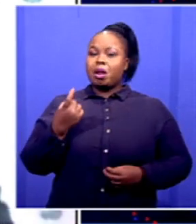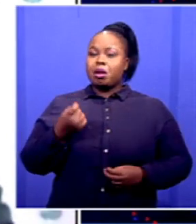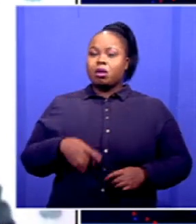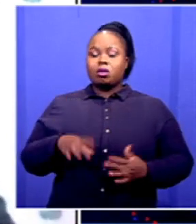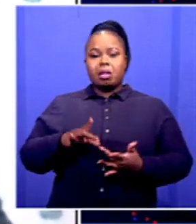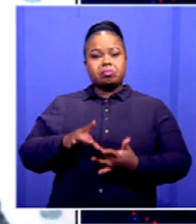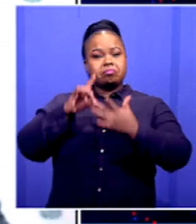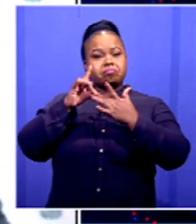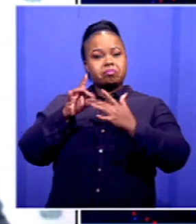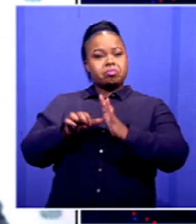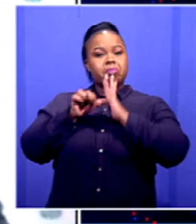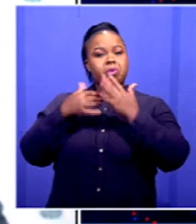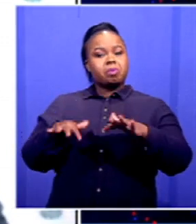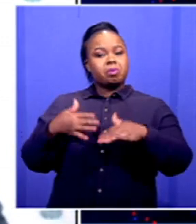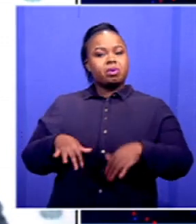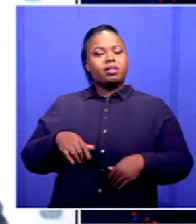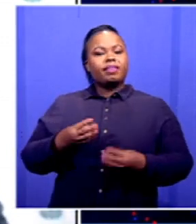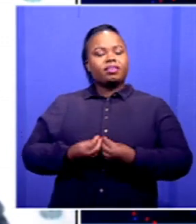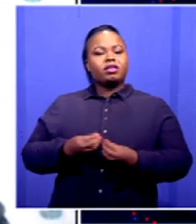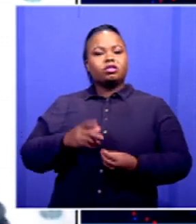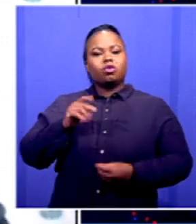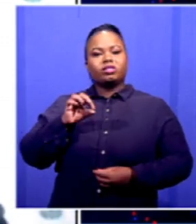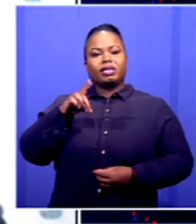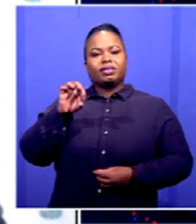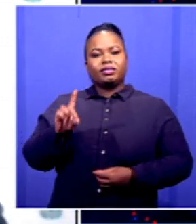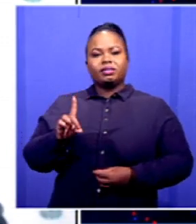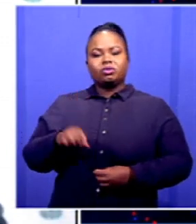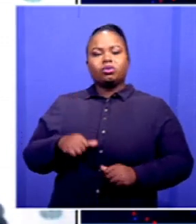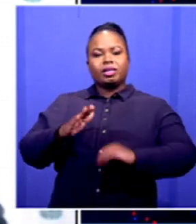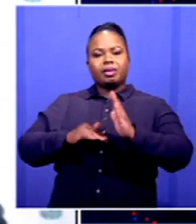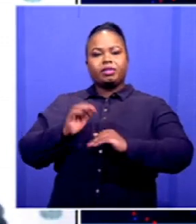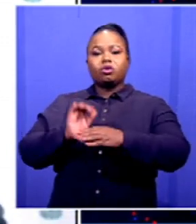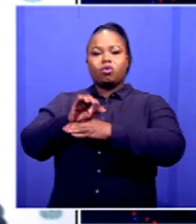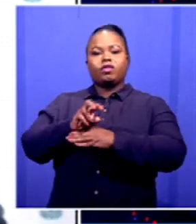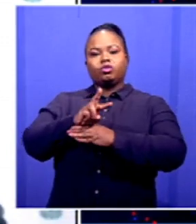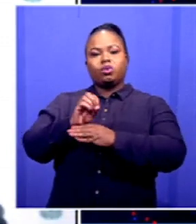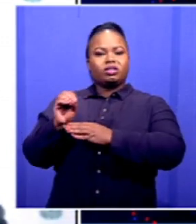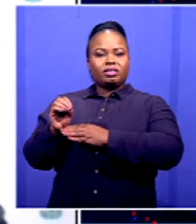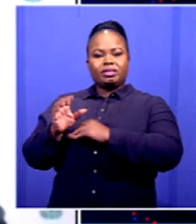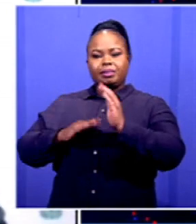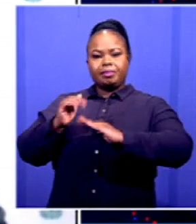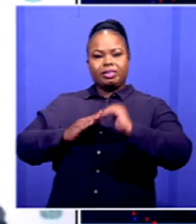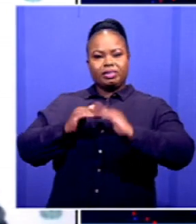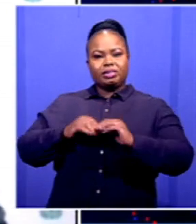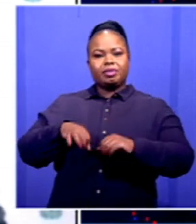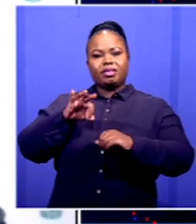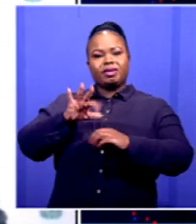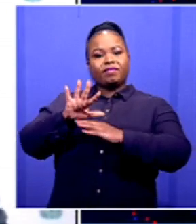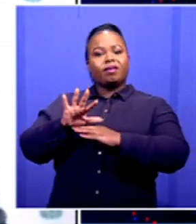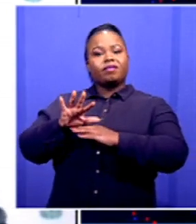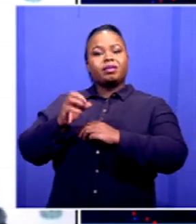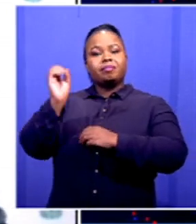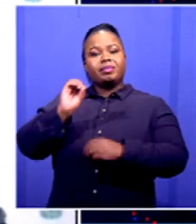is that in Kokstad, where they are building no less than 200 units, 35% share of that job goes to